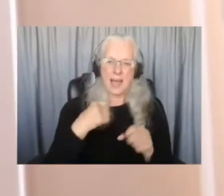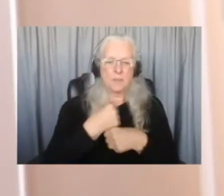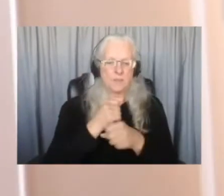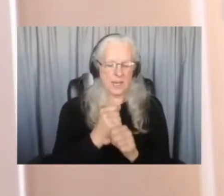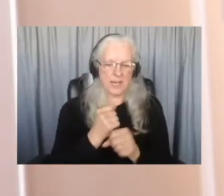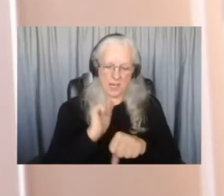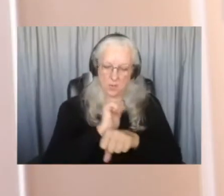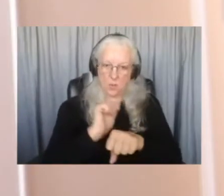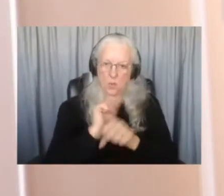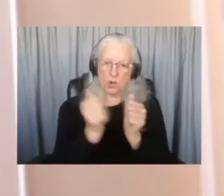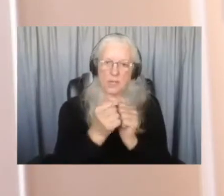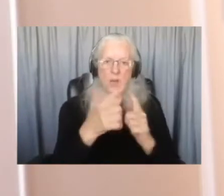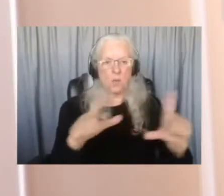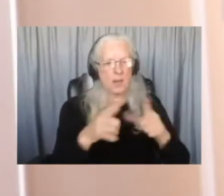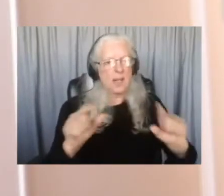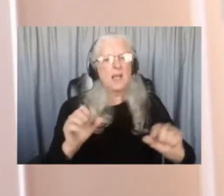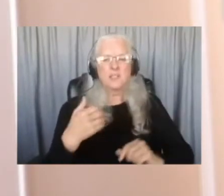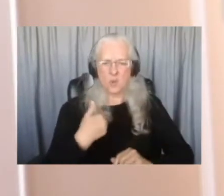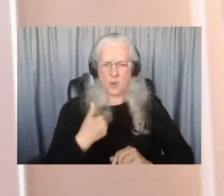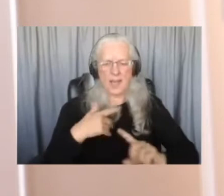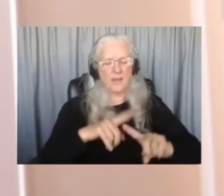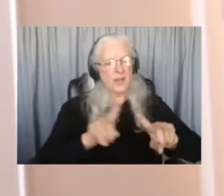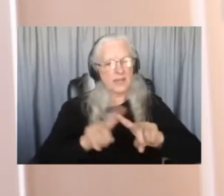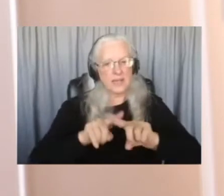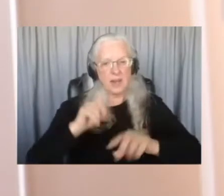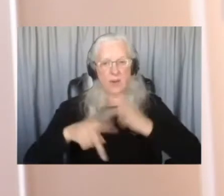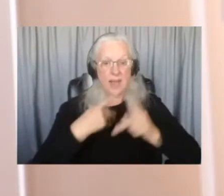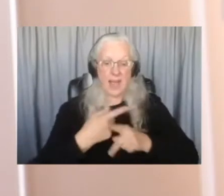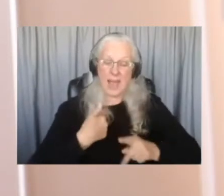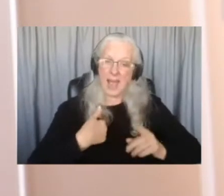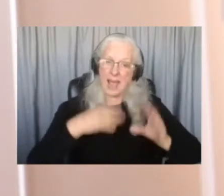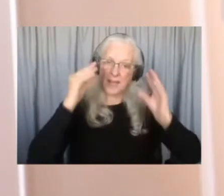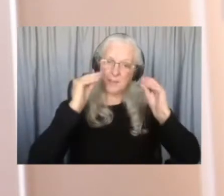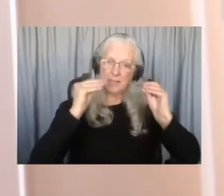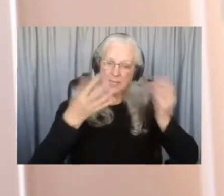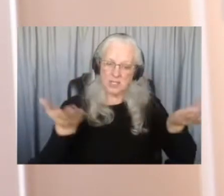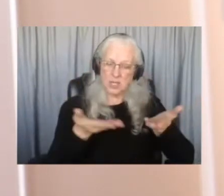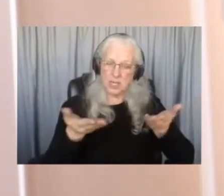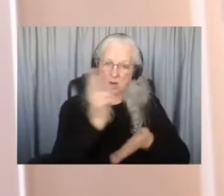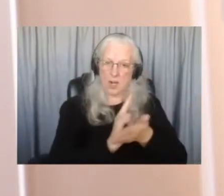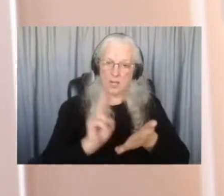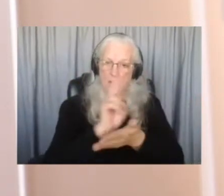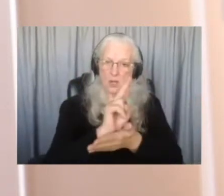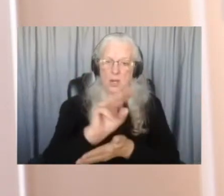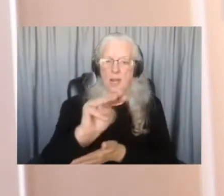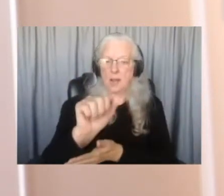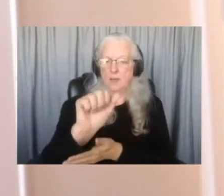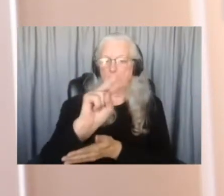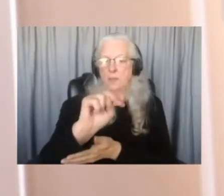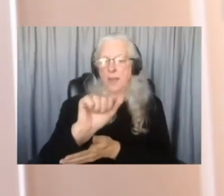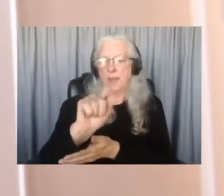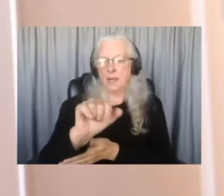So I am teaching here at the University of Manitoba. My title is Assistant Professor. I just started 2 years